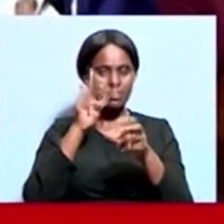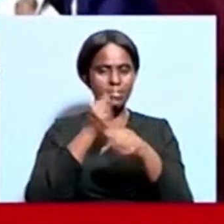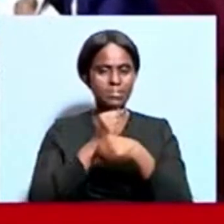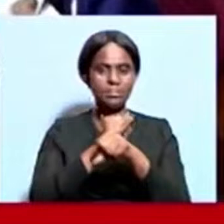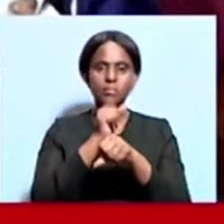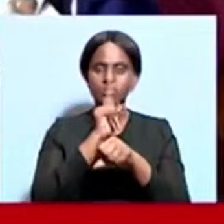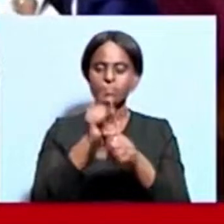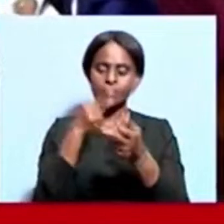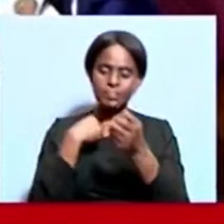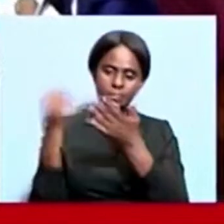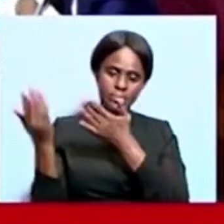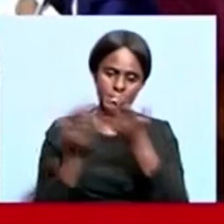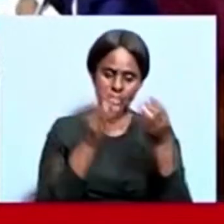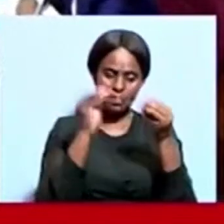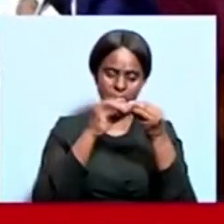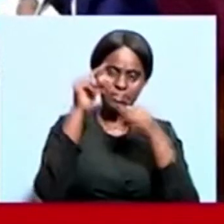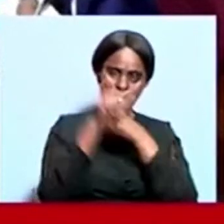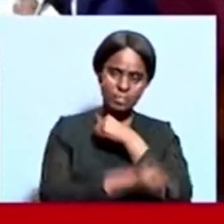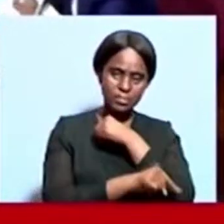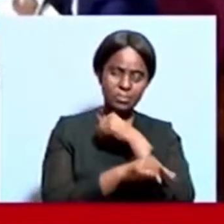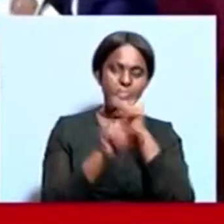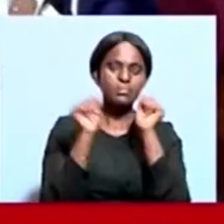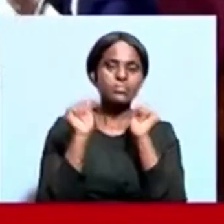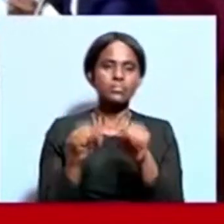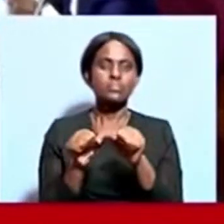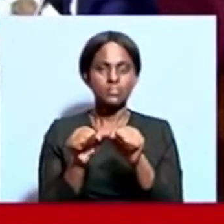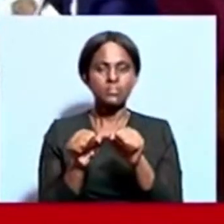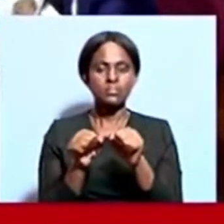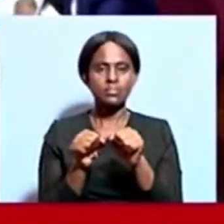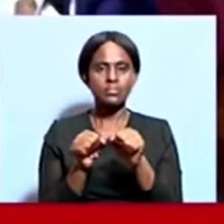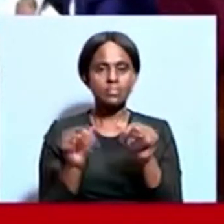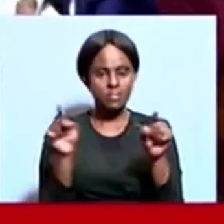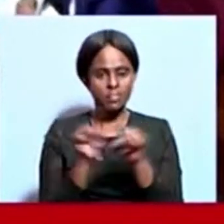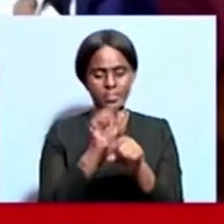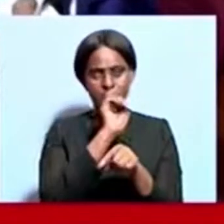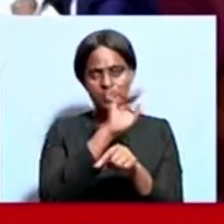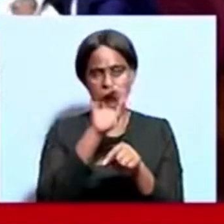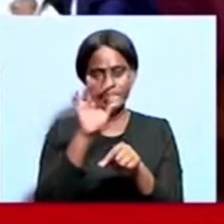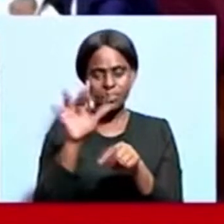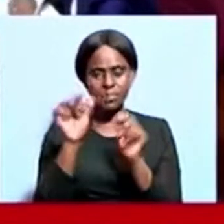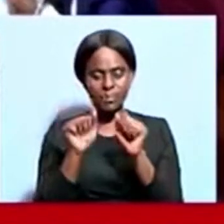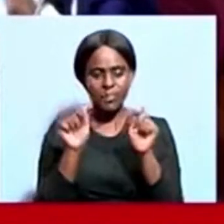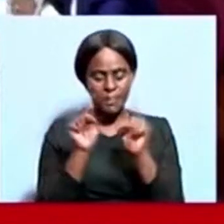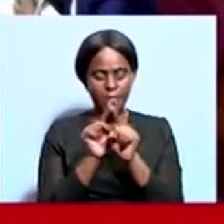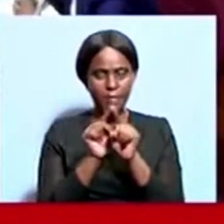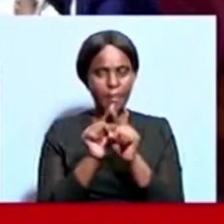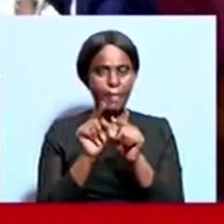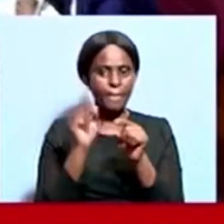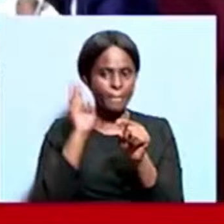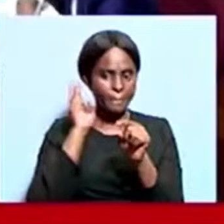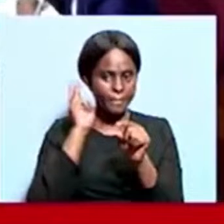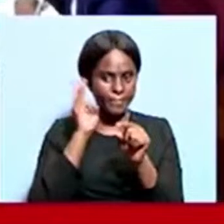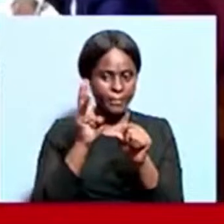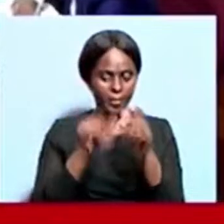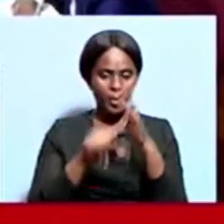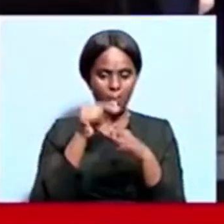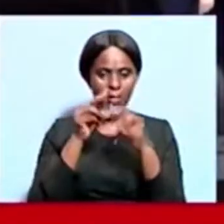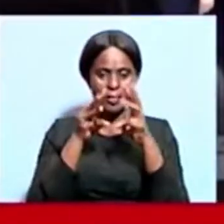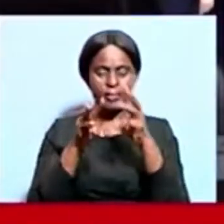bring audits so that it can be circulated, and we find a way